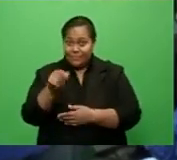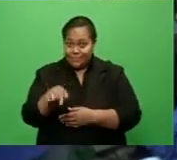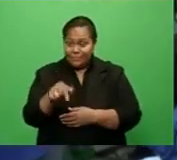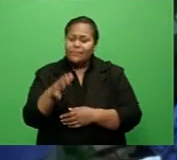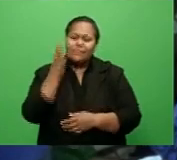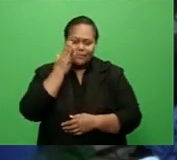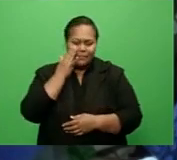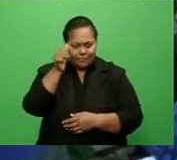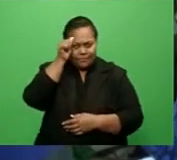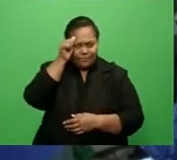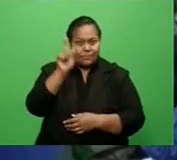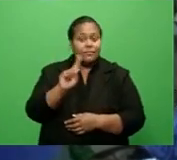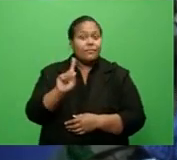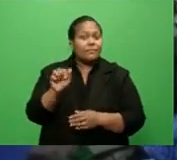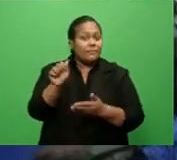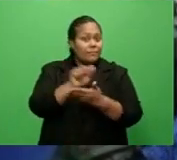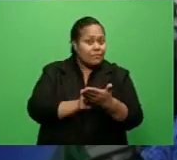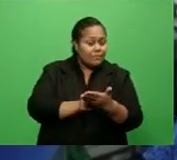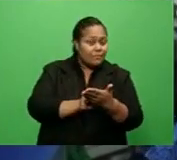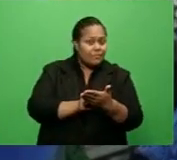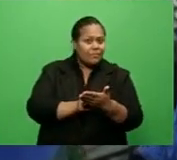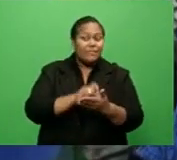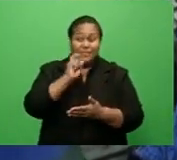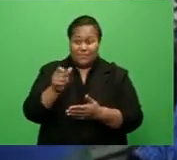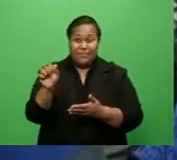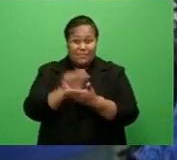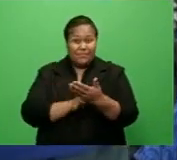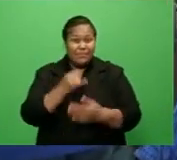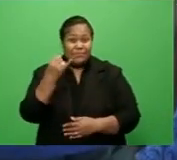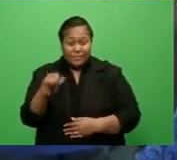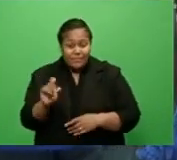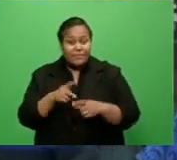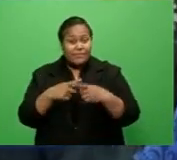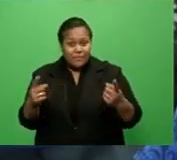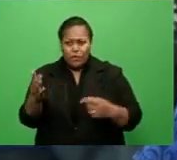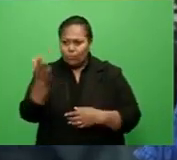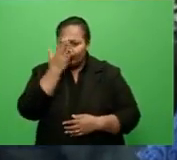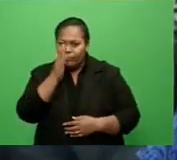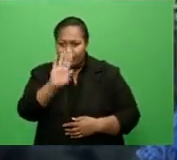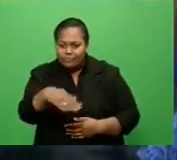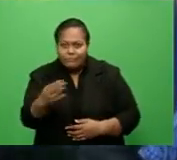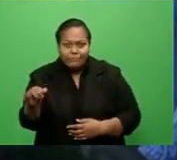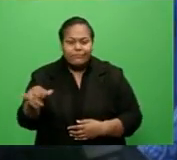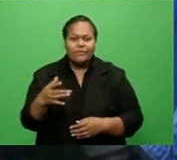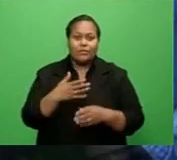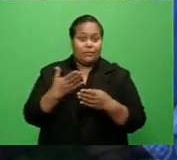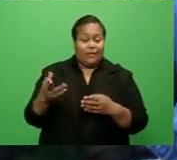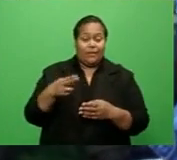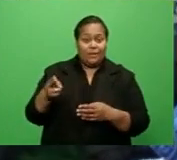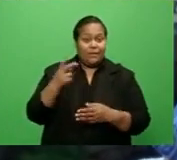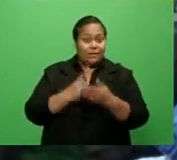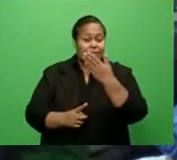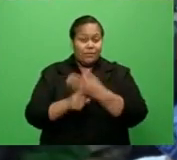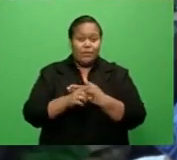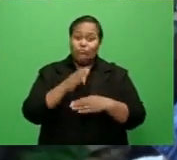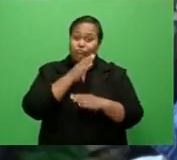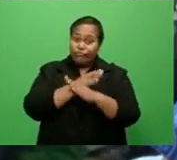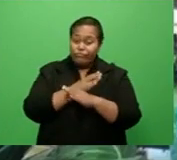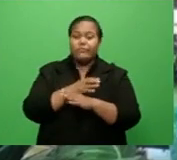not. Because if they buy the wrong things and the ban comes in immediately in force, they are on the losing